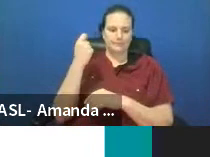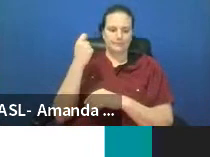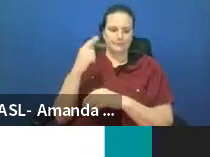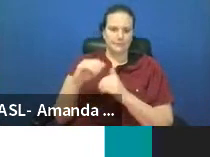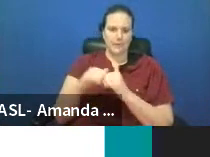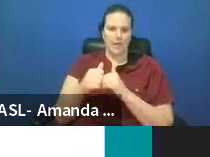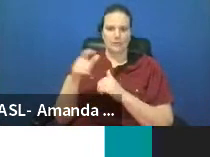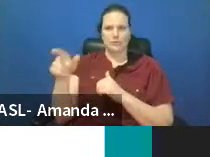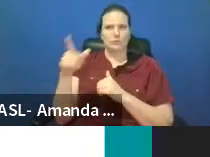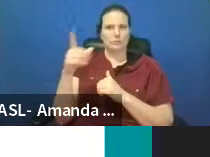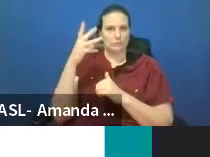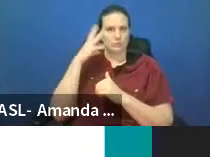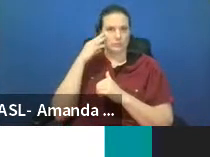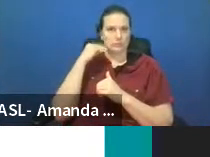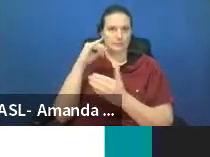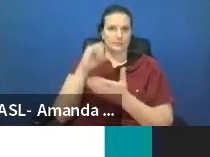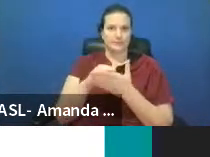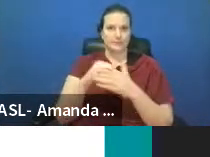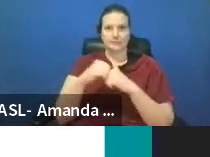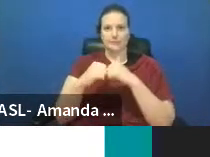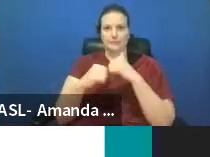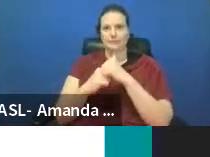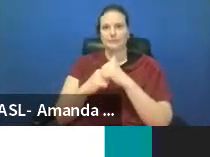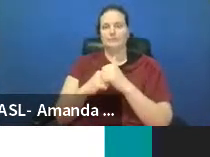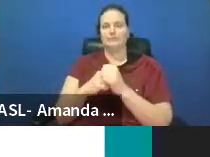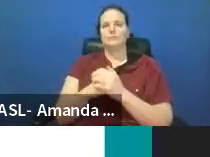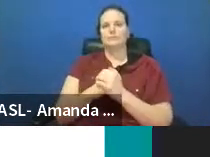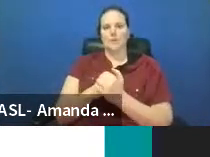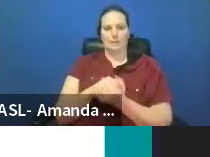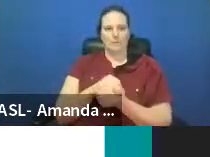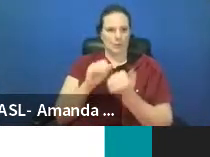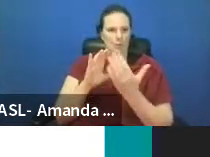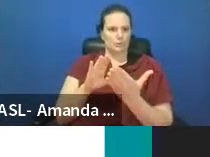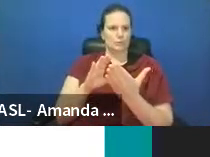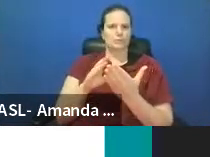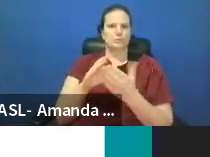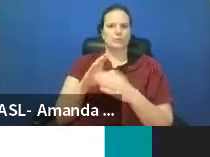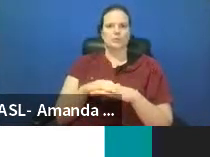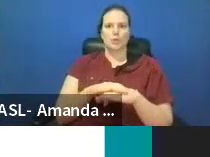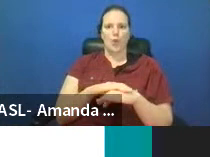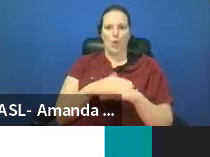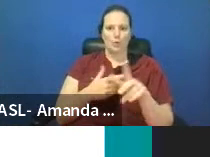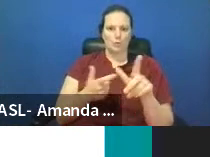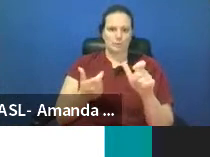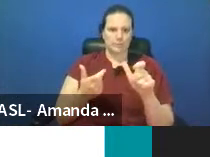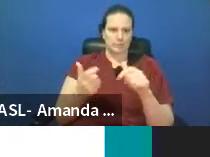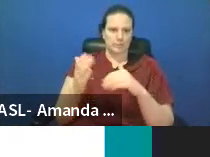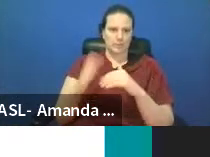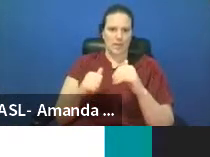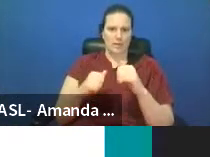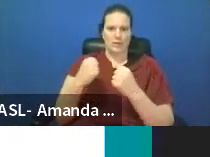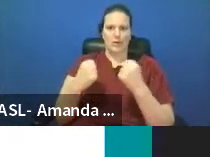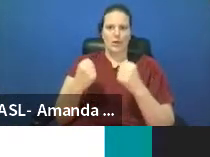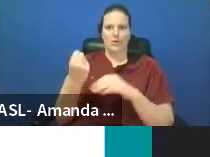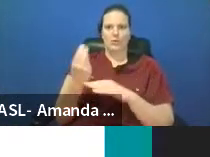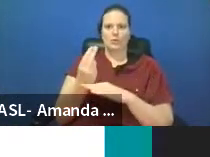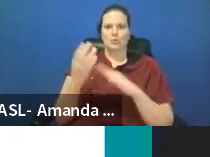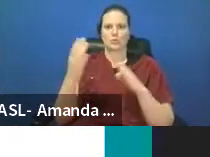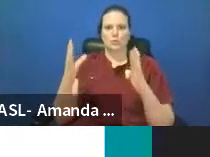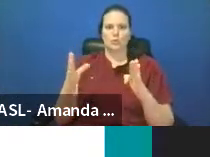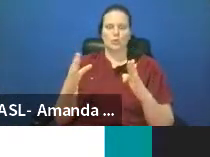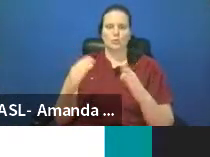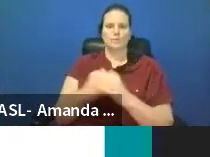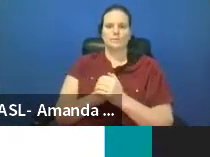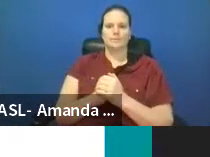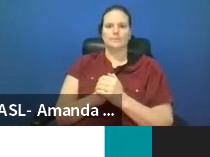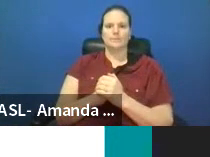how she would experience these structures up close and at a slower speed than a car user. So